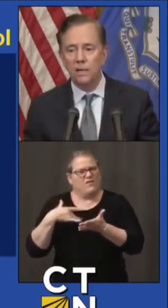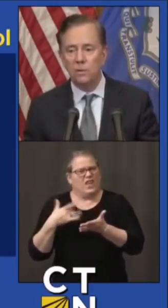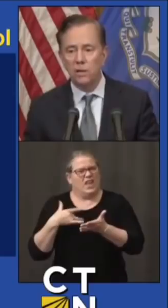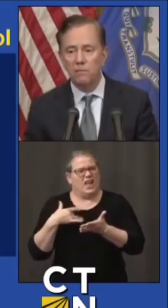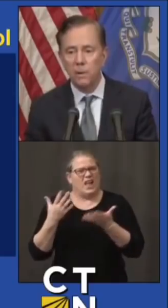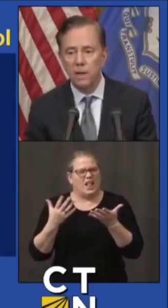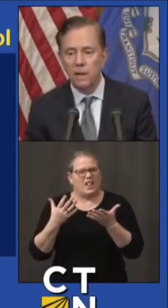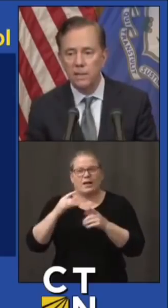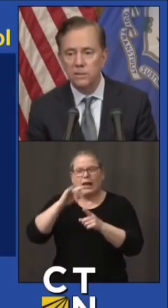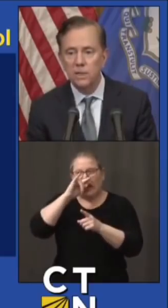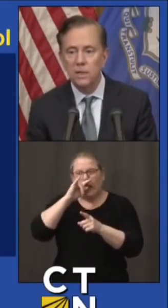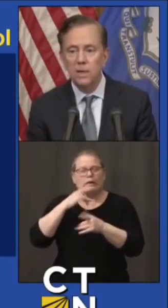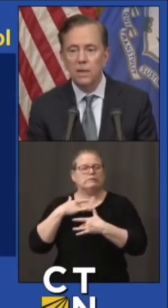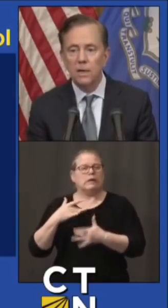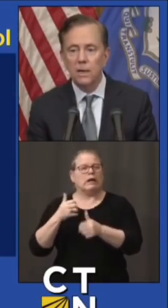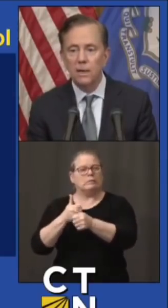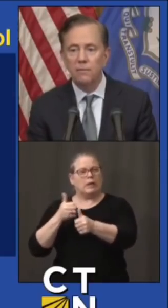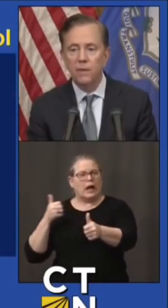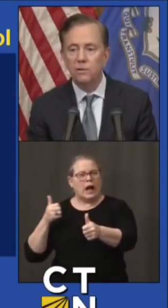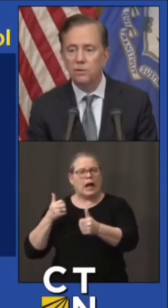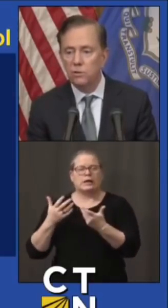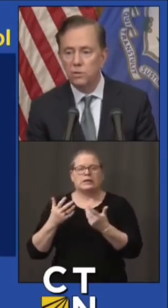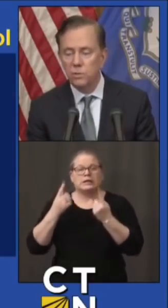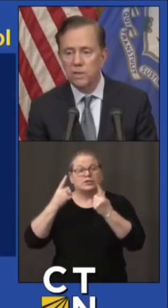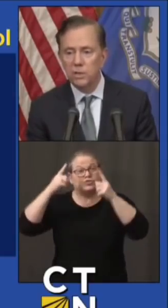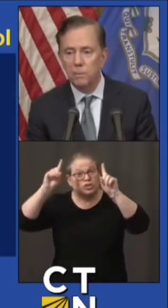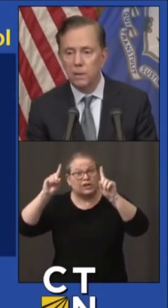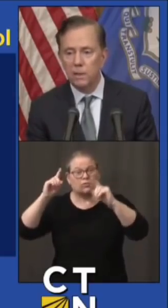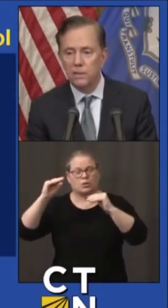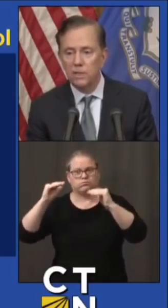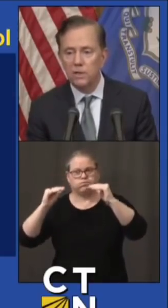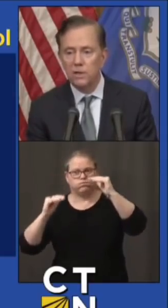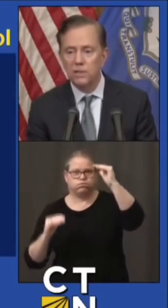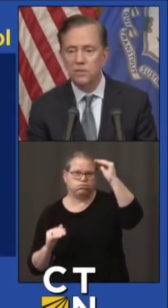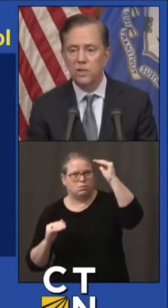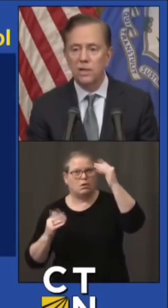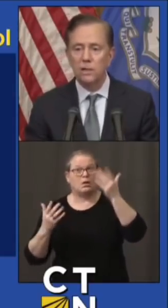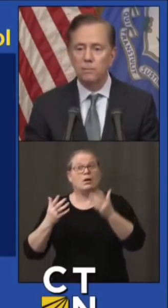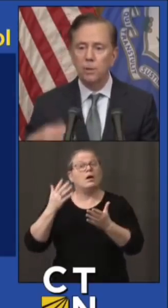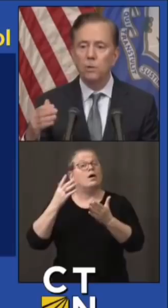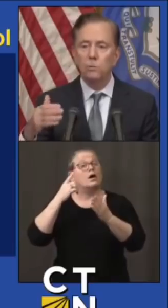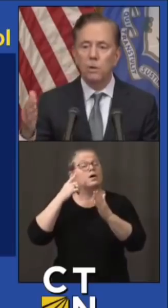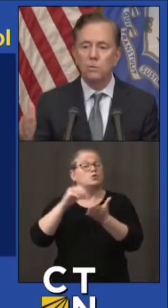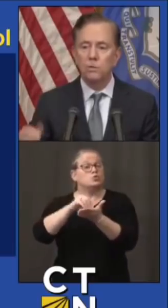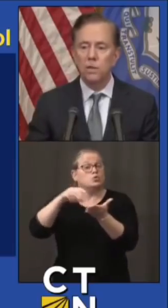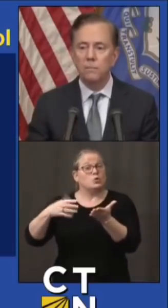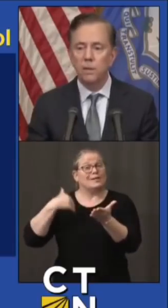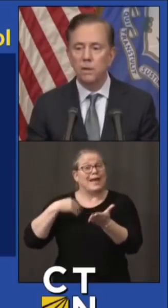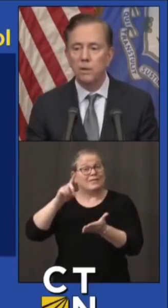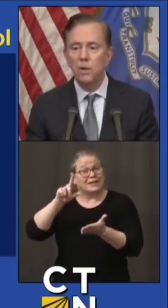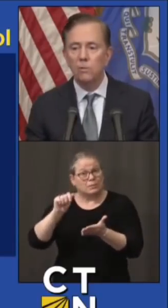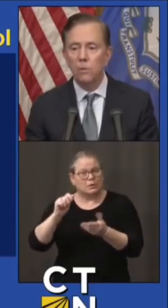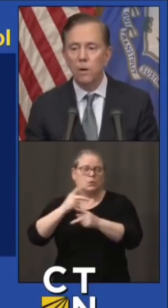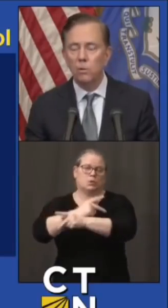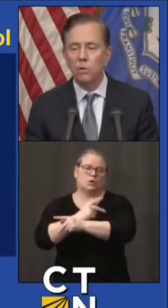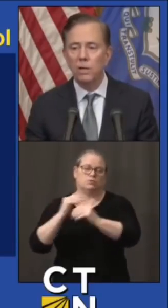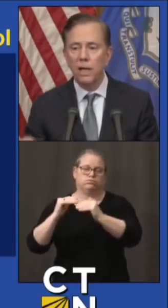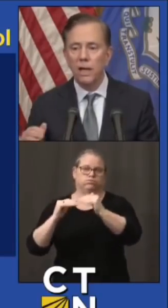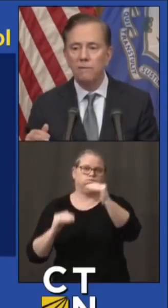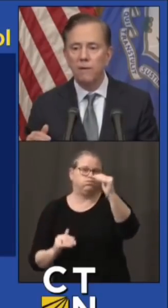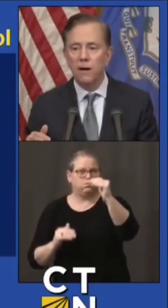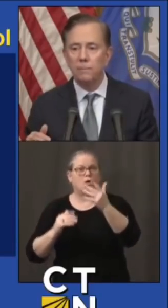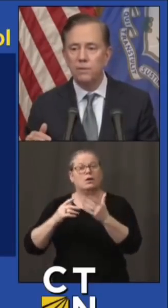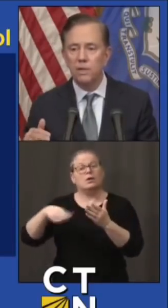likely kids are left behind if they're students with disabilities. There you can see the blue, those that are remote